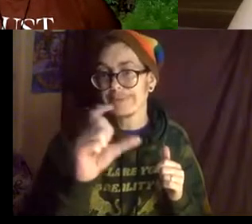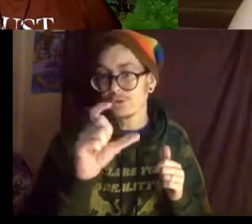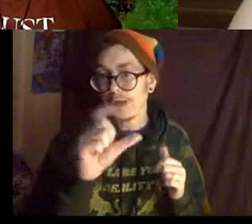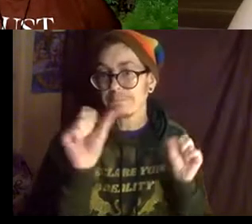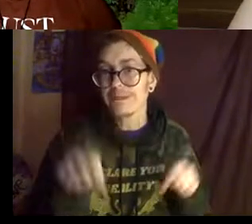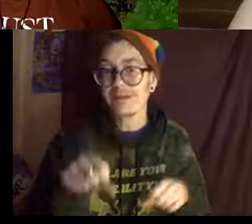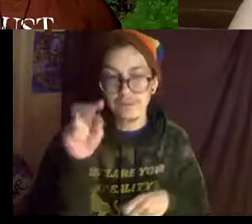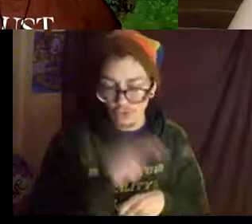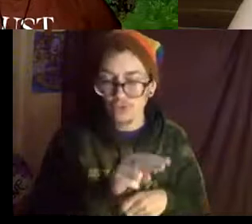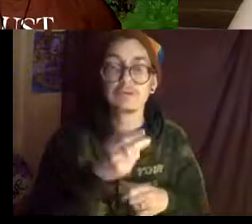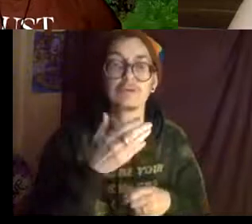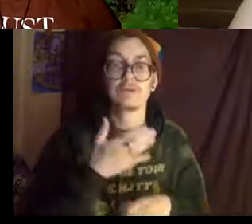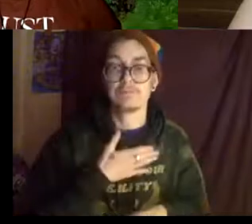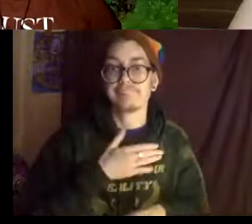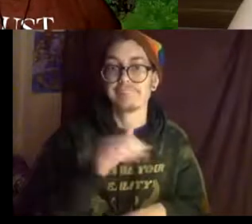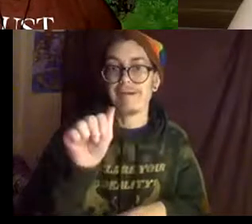You can also check me out on my Instagram.